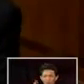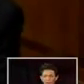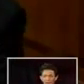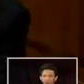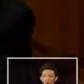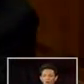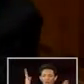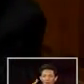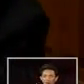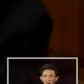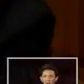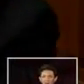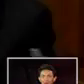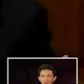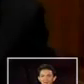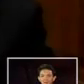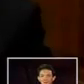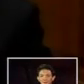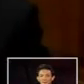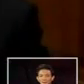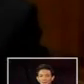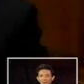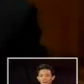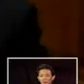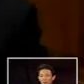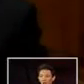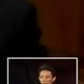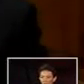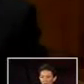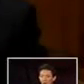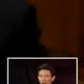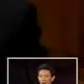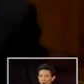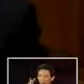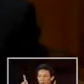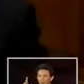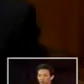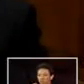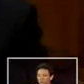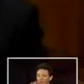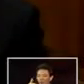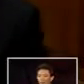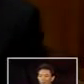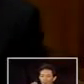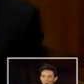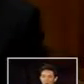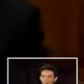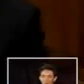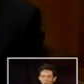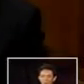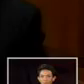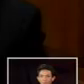hindi ka covered but the post-store started withdrawing can I answer for the multi-million